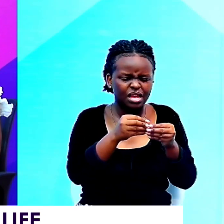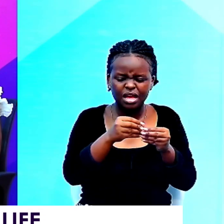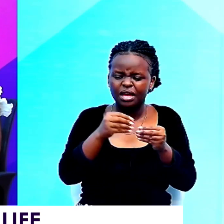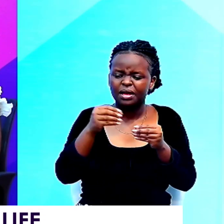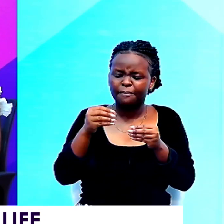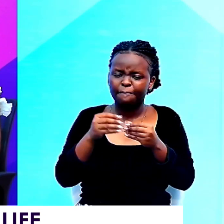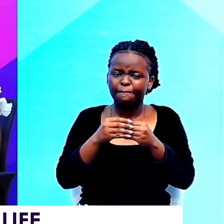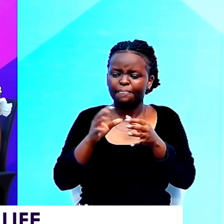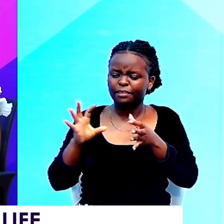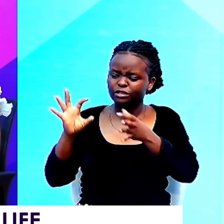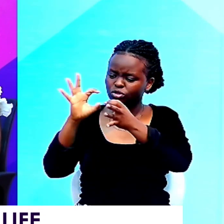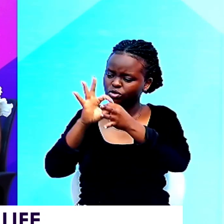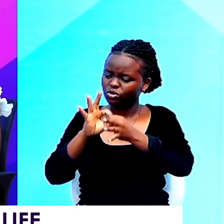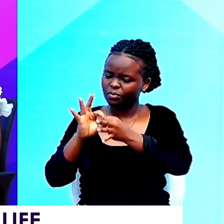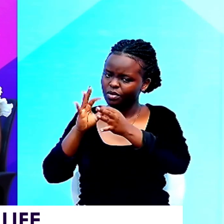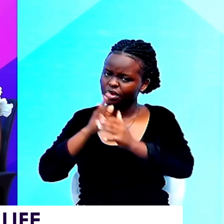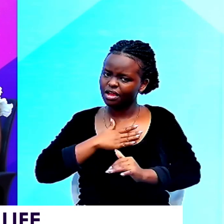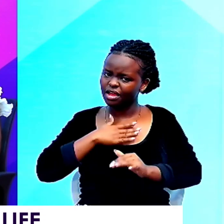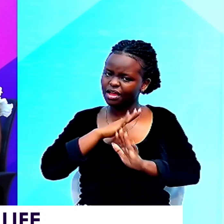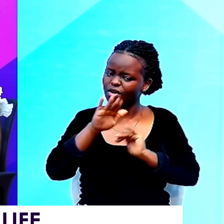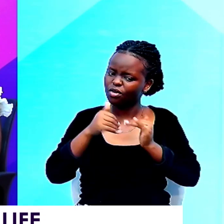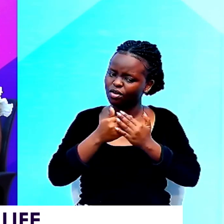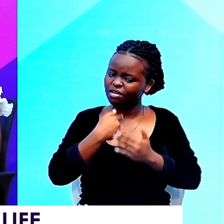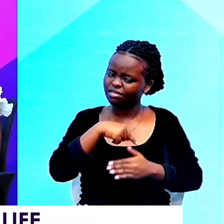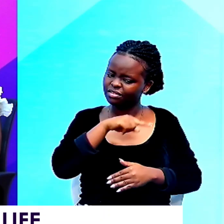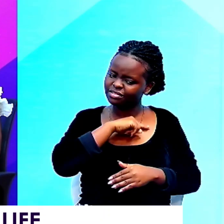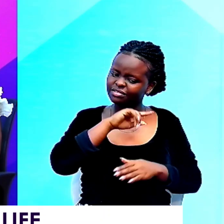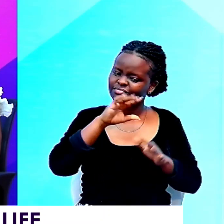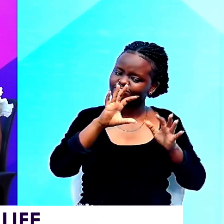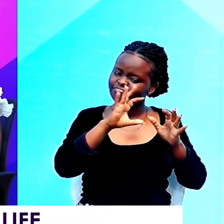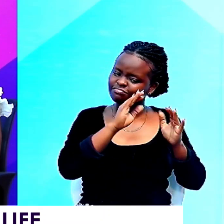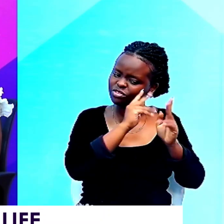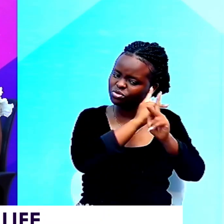Jumuiya yetu sote tuilinde.